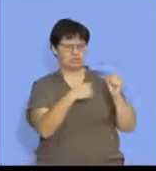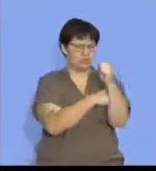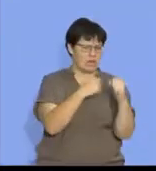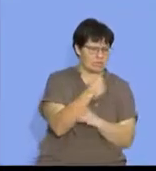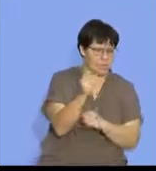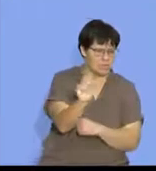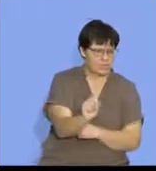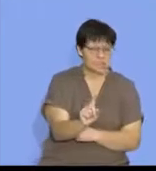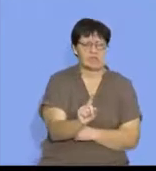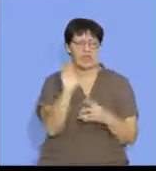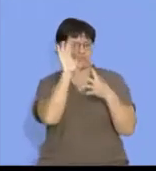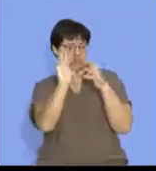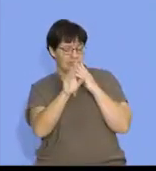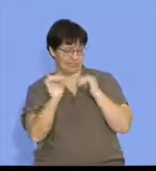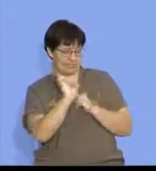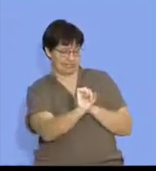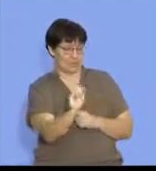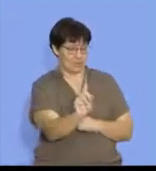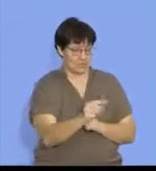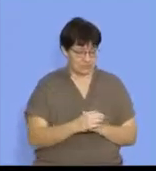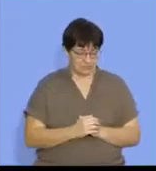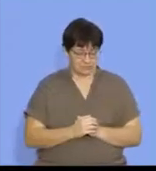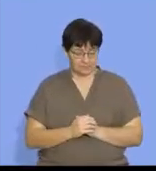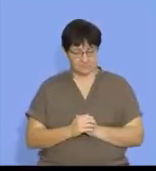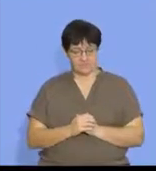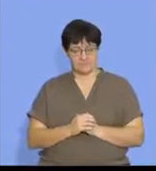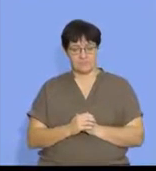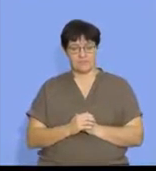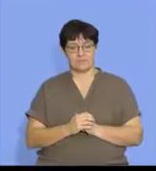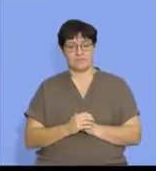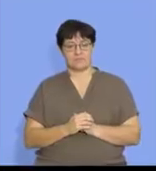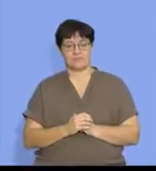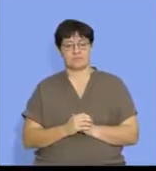structures and what are the characteristics of a bacteria cell?